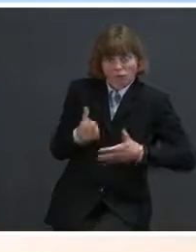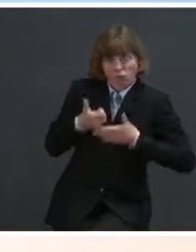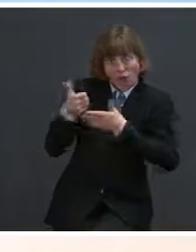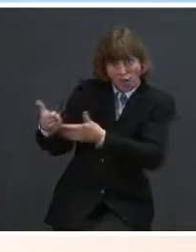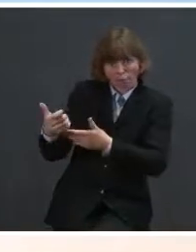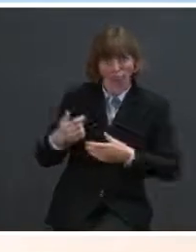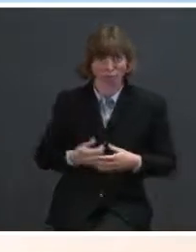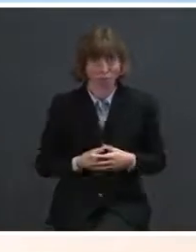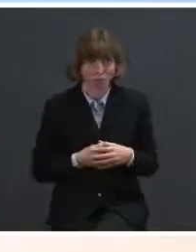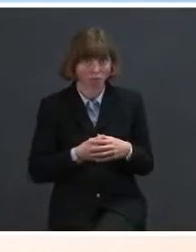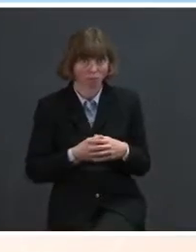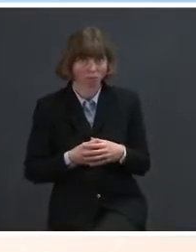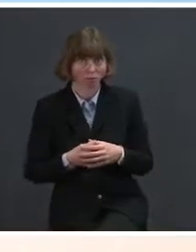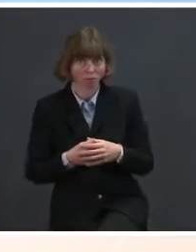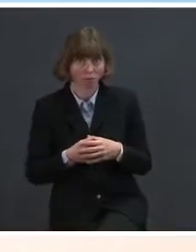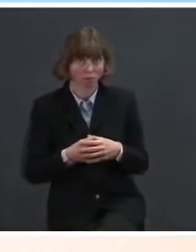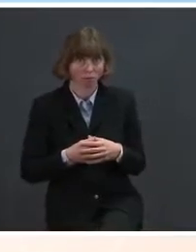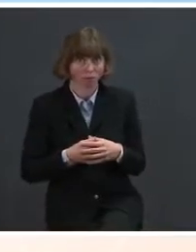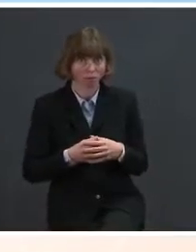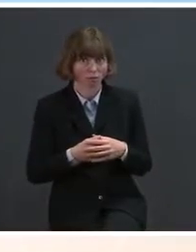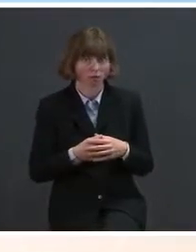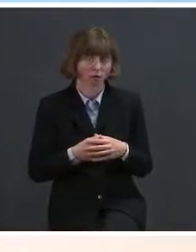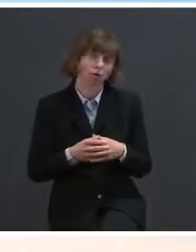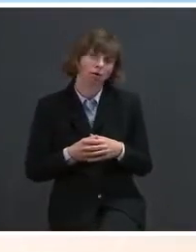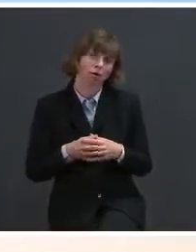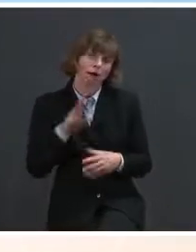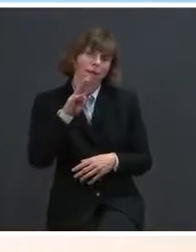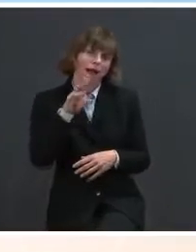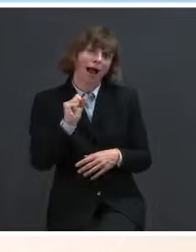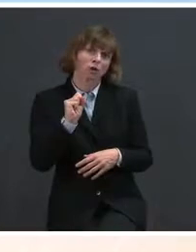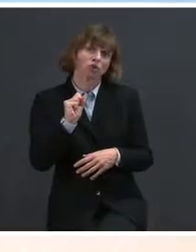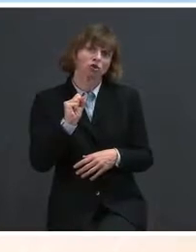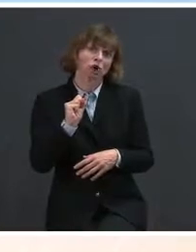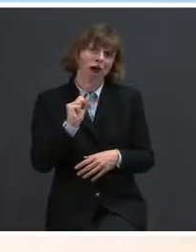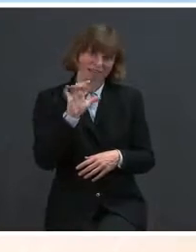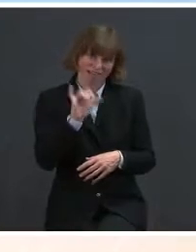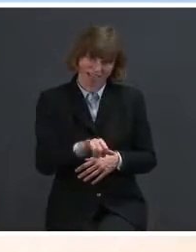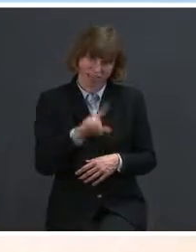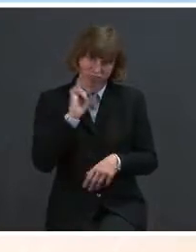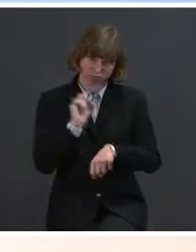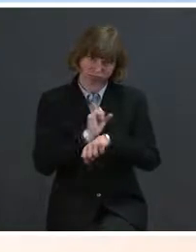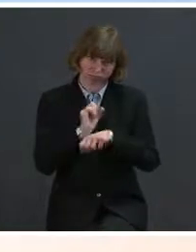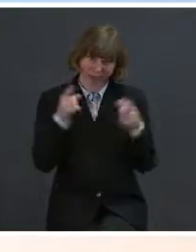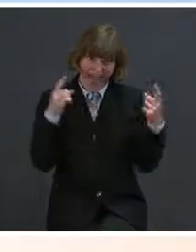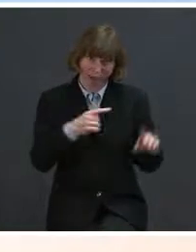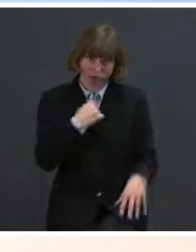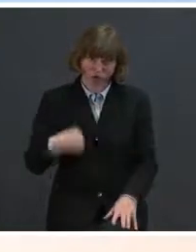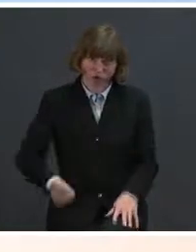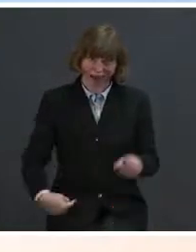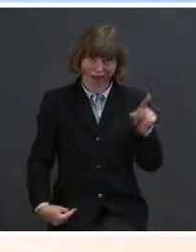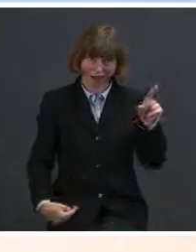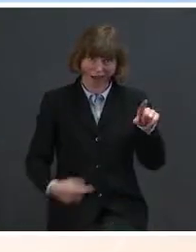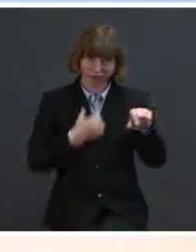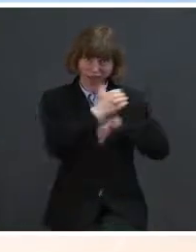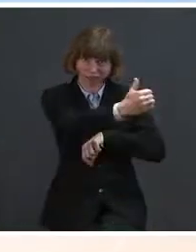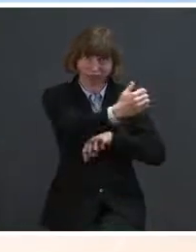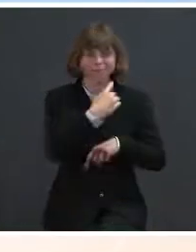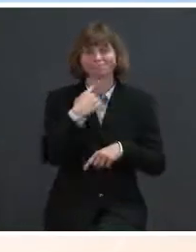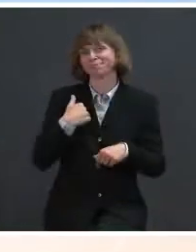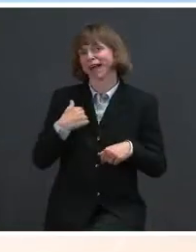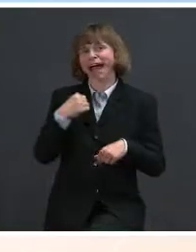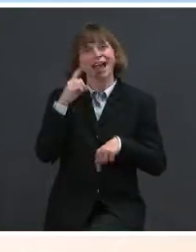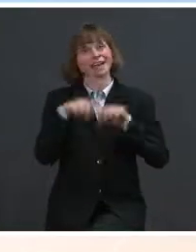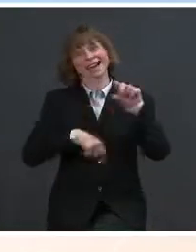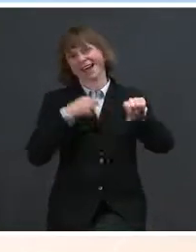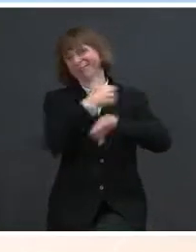Can you declaratively say that the Microsoft Exchange hack was done by China? I'm not in a position standing here today to provide attribution,